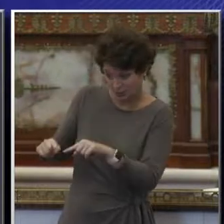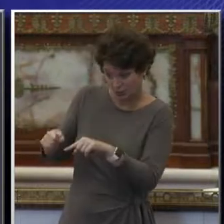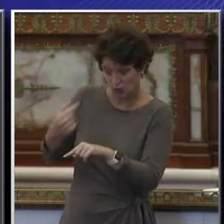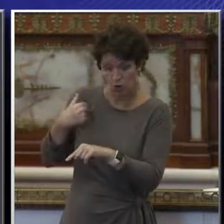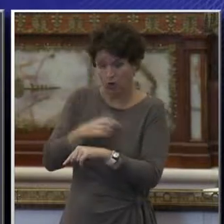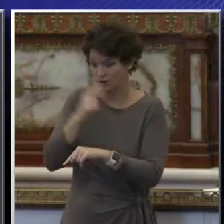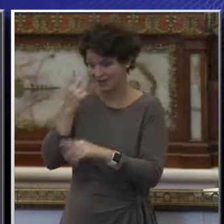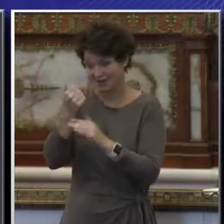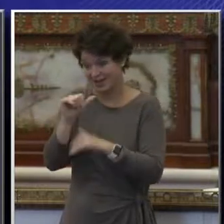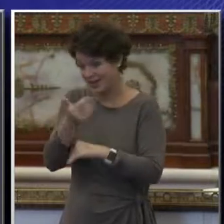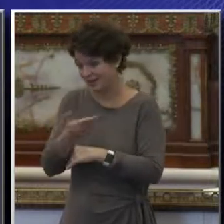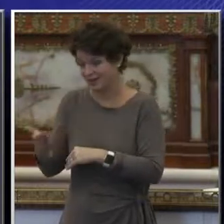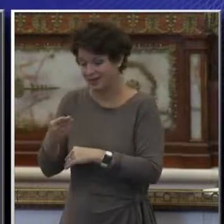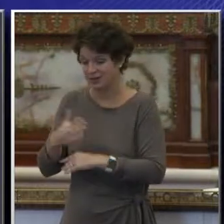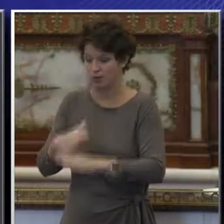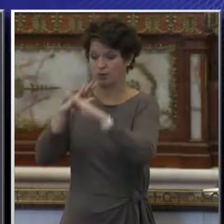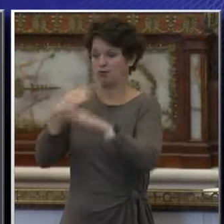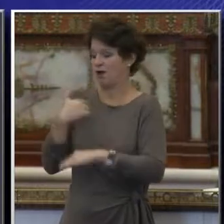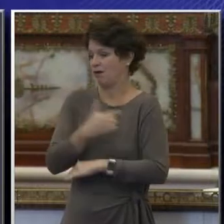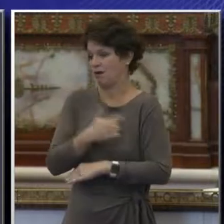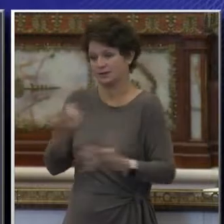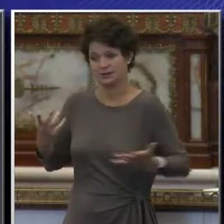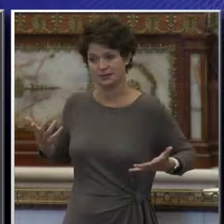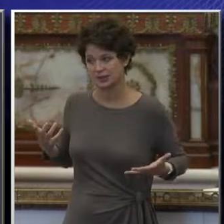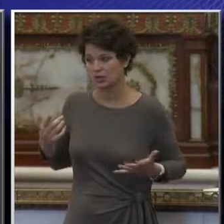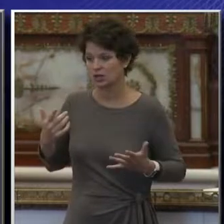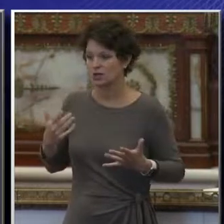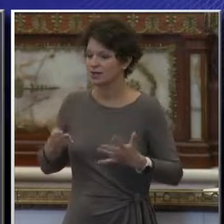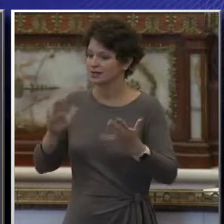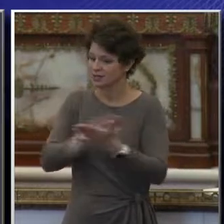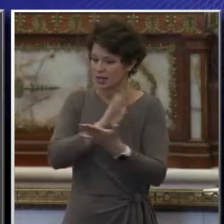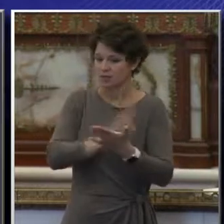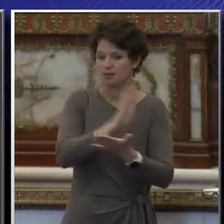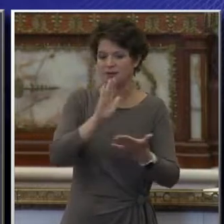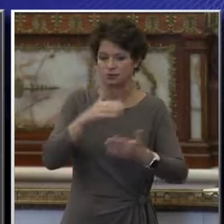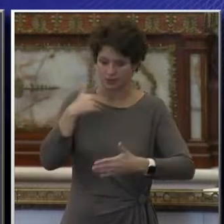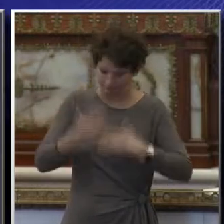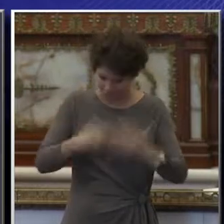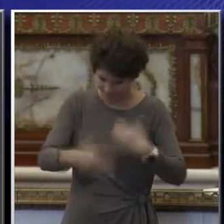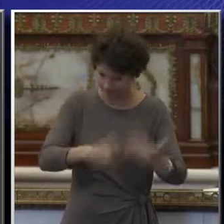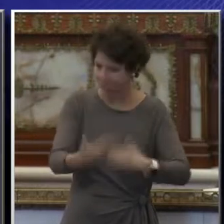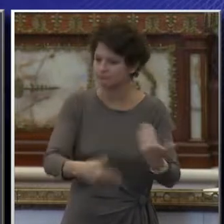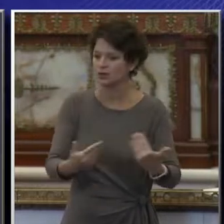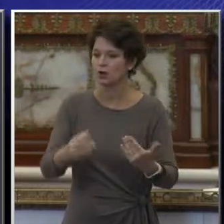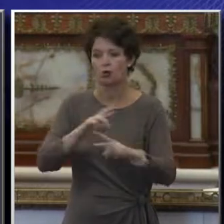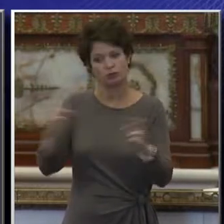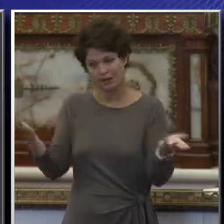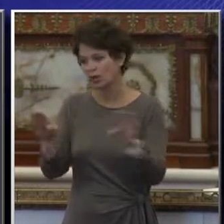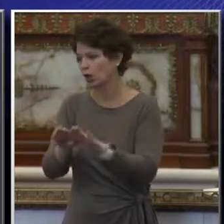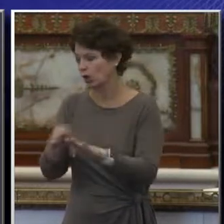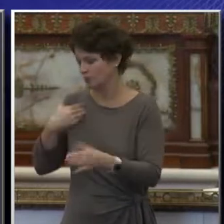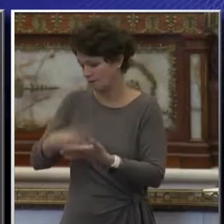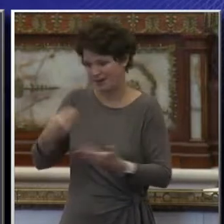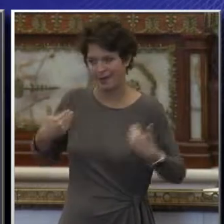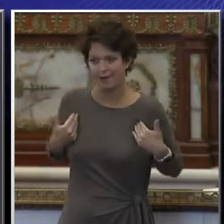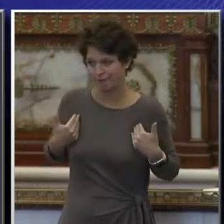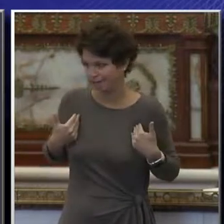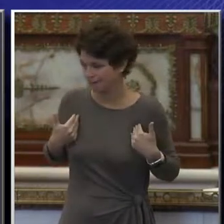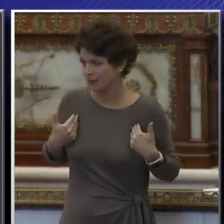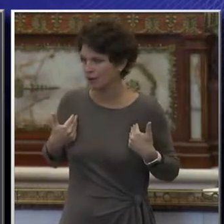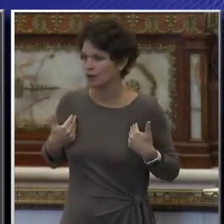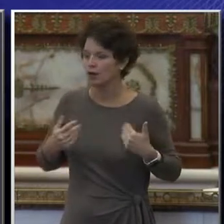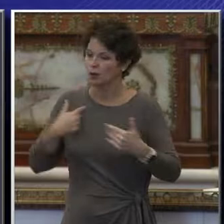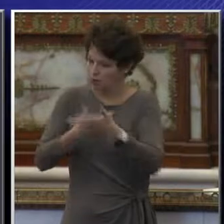anything that is going to hold us up. We are getting through all the documents, and we are funded and ready to close. So that we are